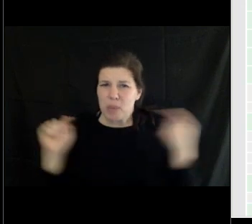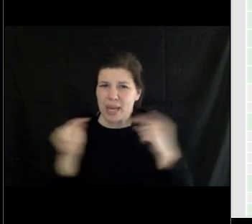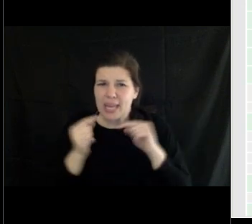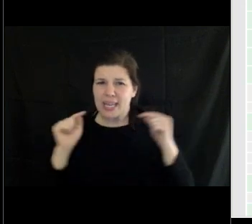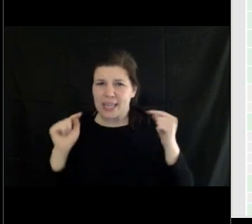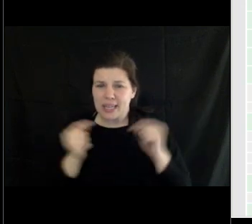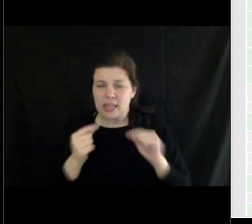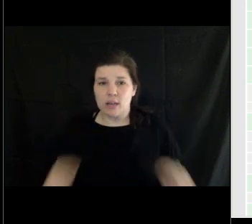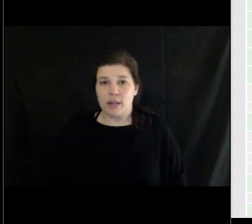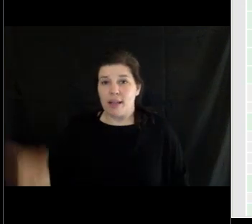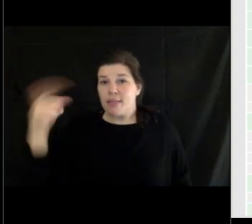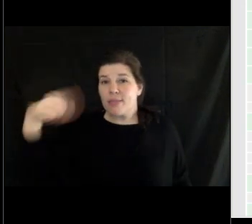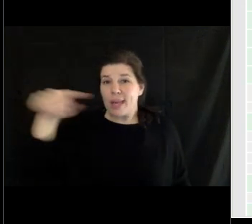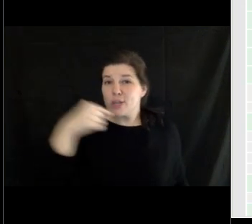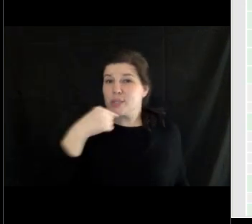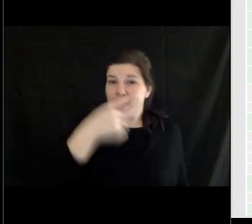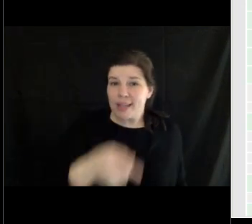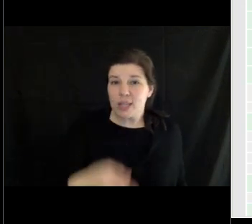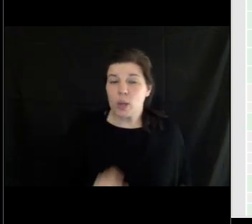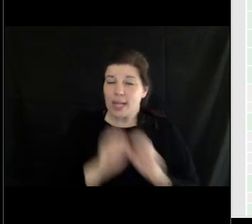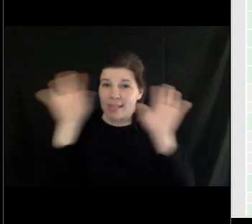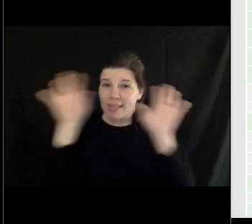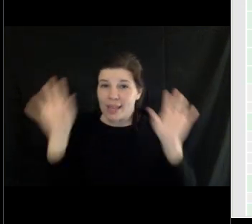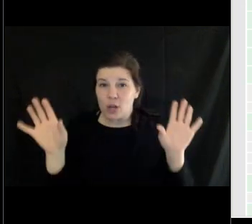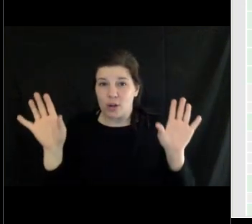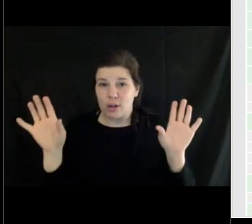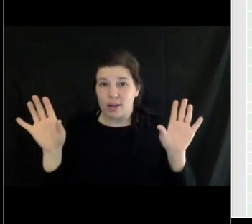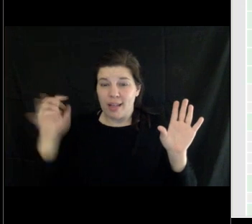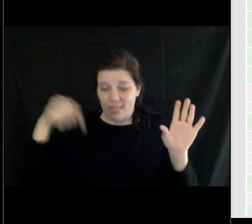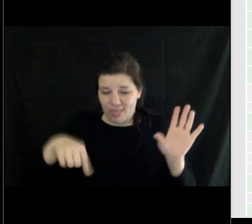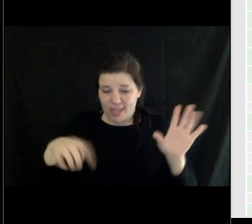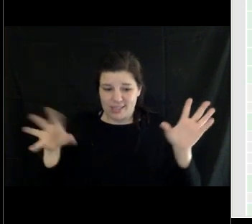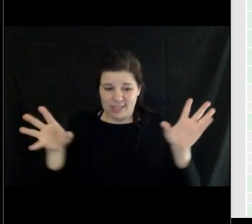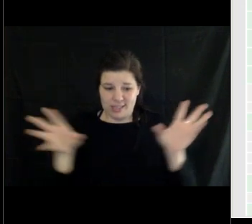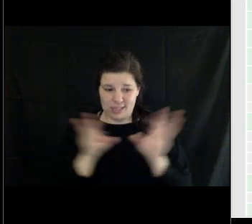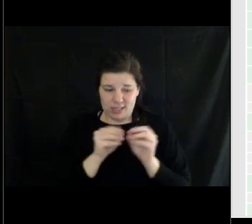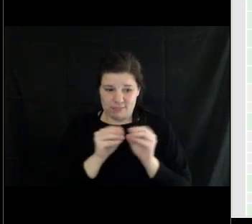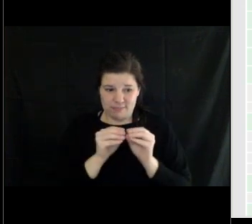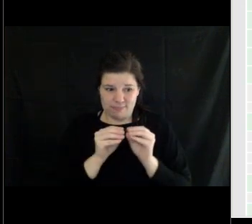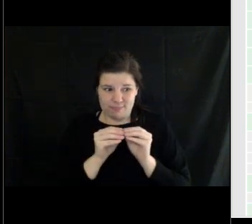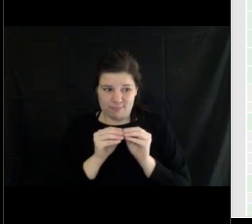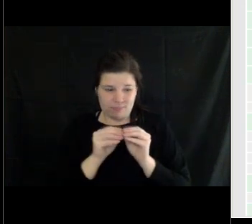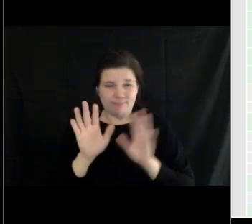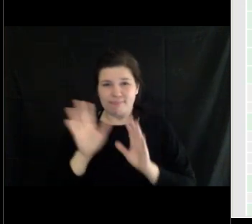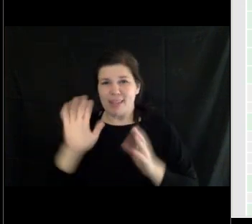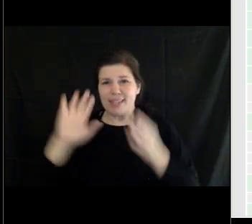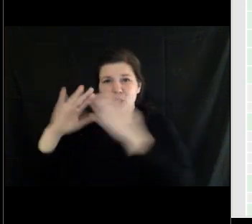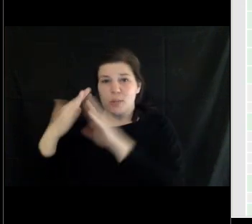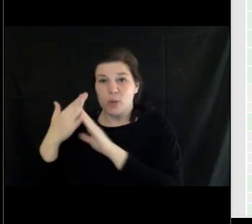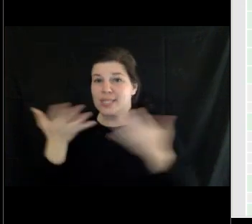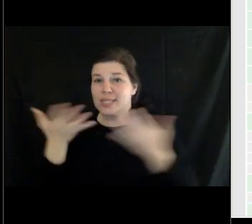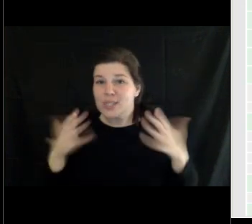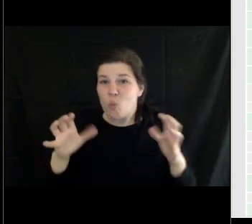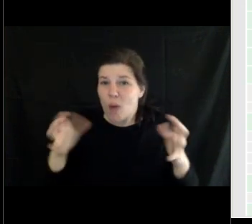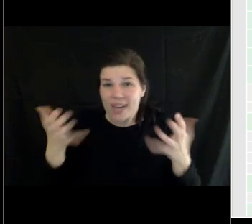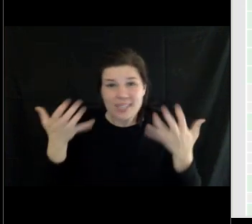They are telling you, clear as day, this community does not want PBSO in